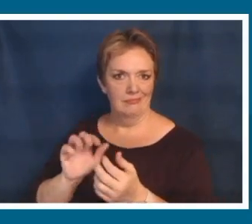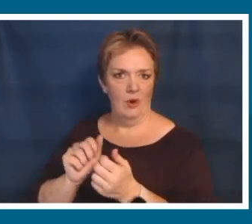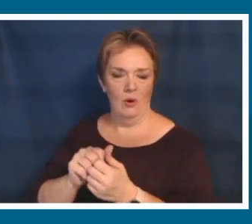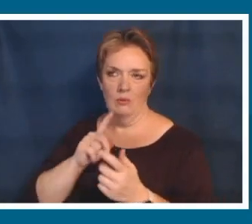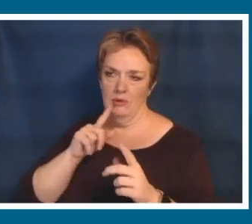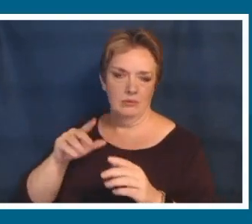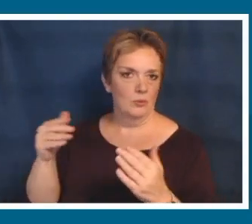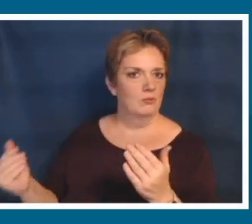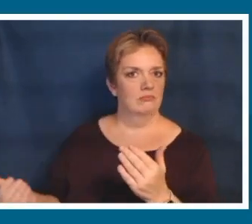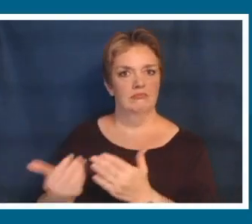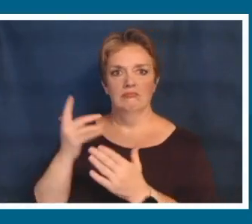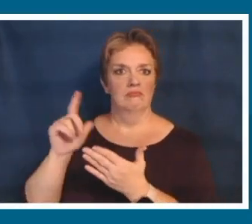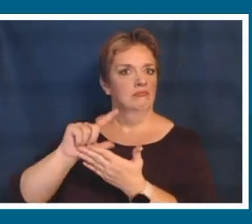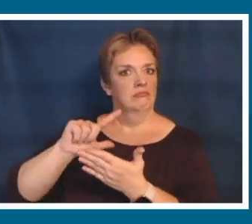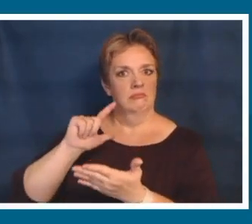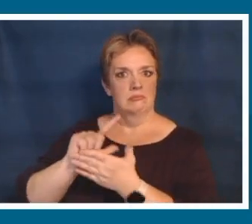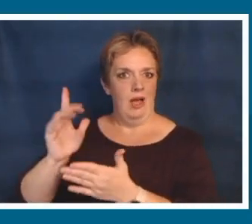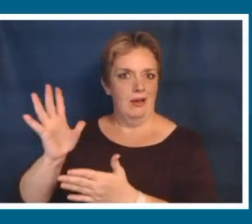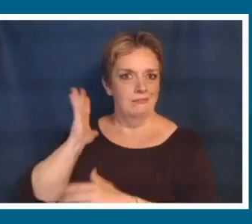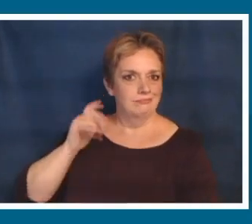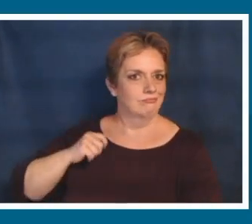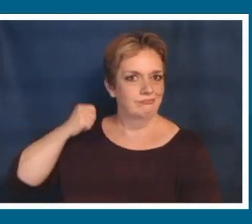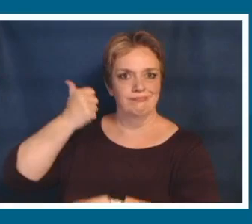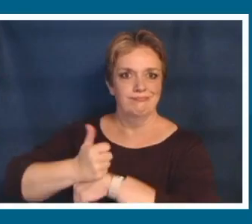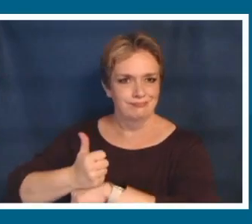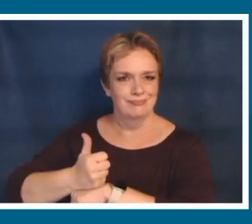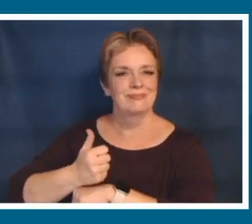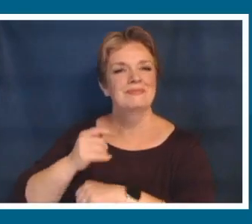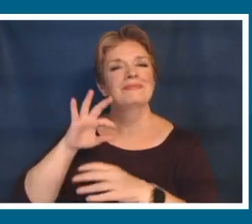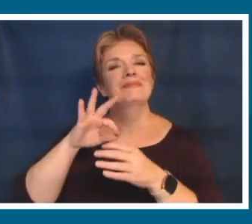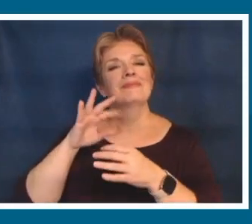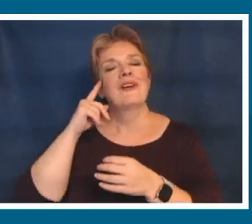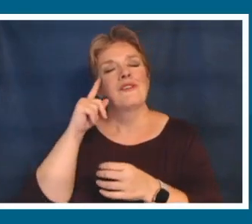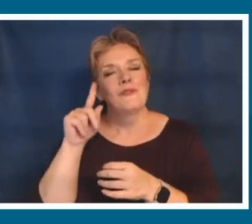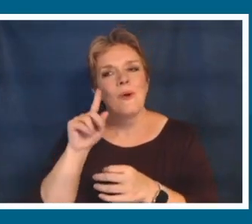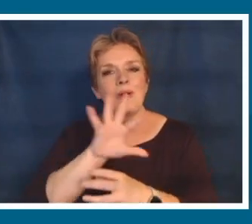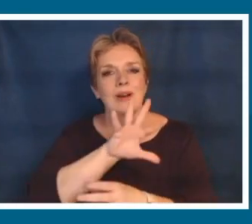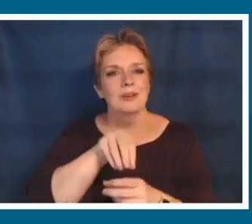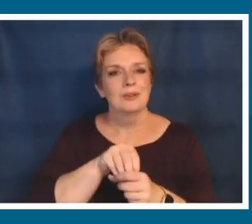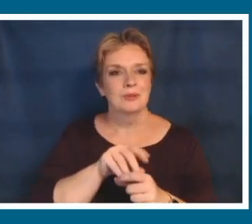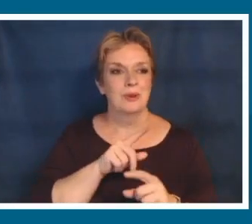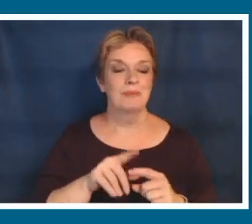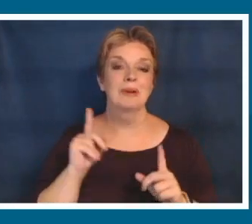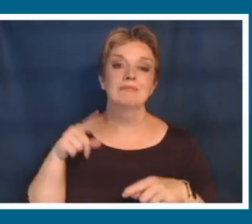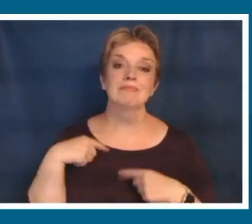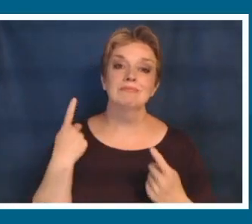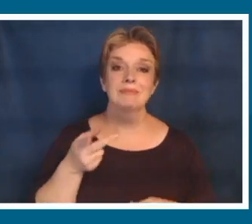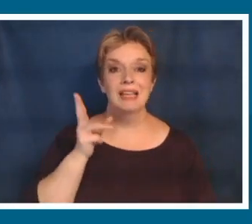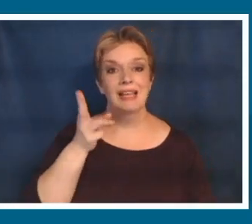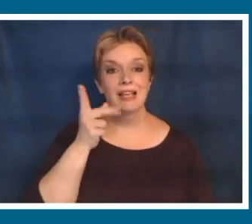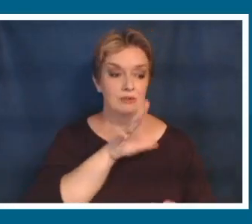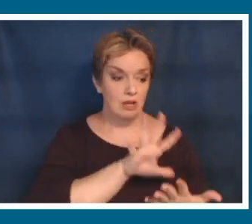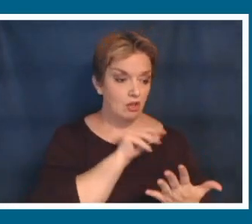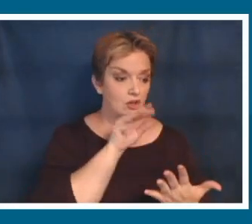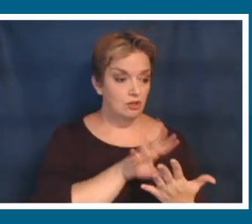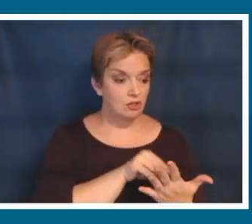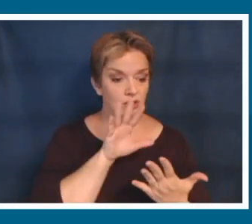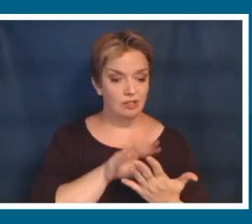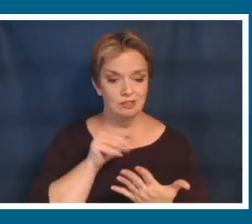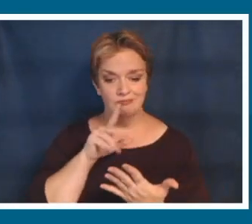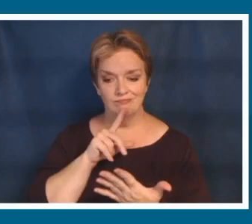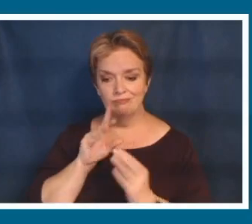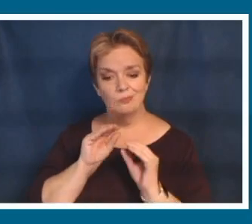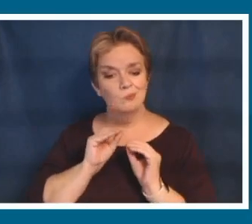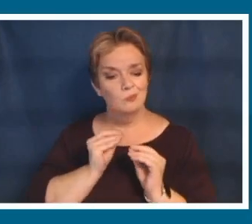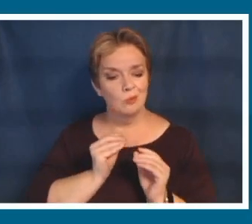American history for inclusion, but they don't see themselves in the history that they're learning. And so we are working on creating,